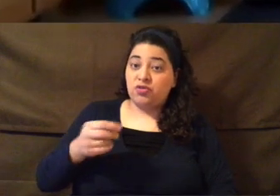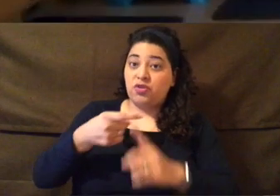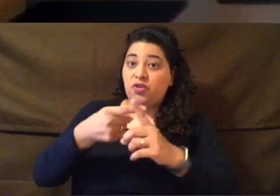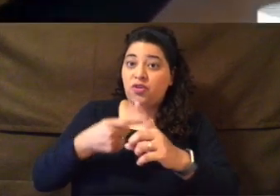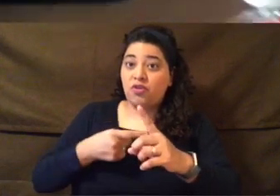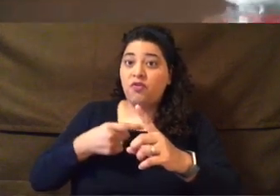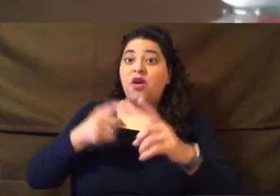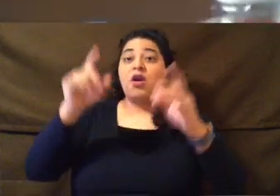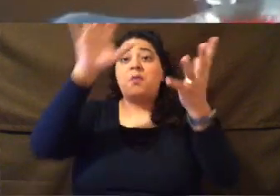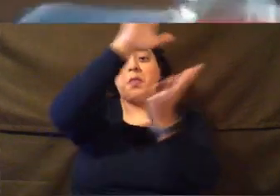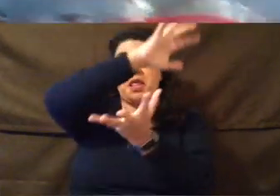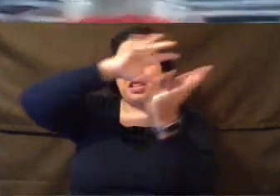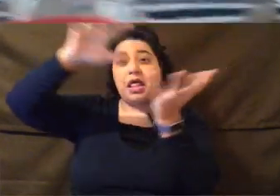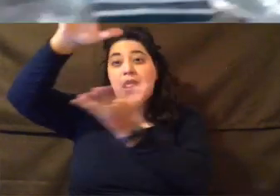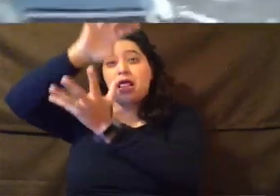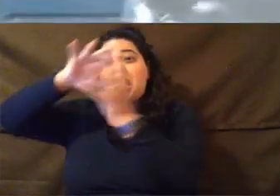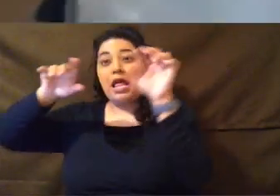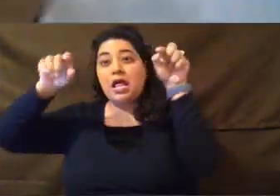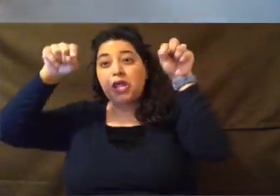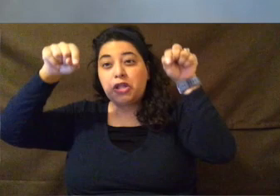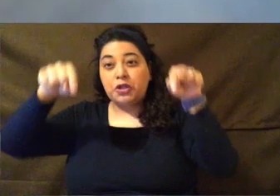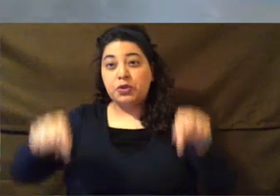ocean.